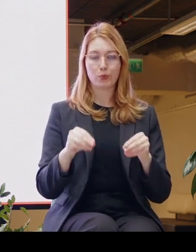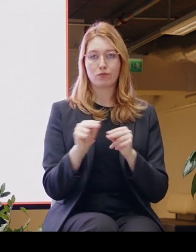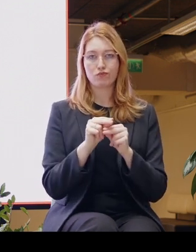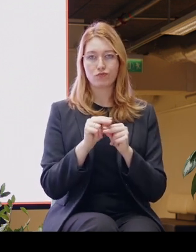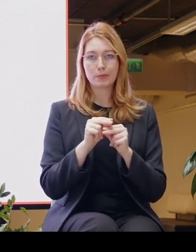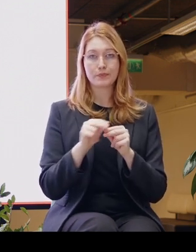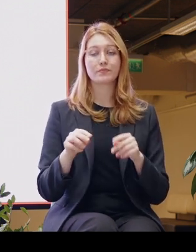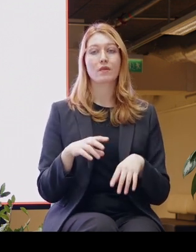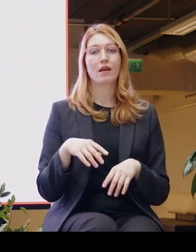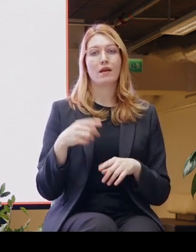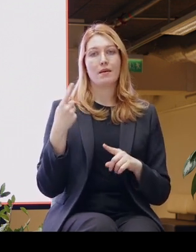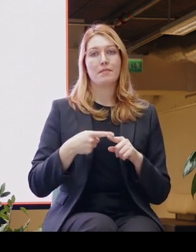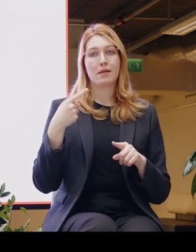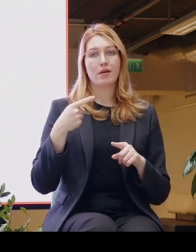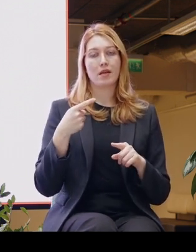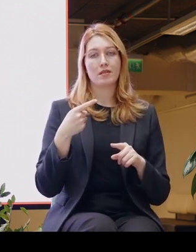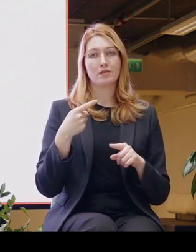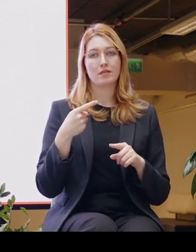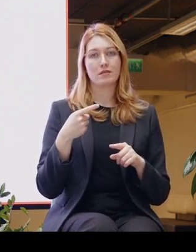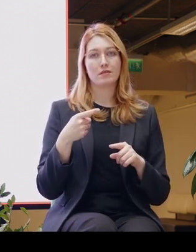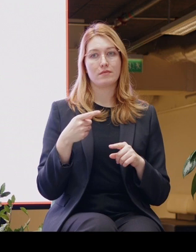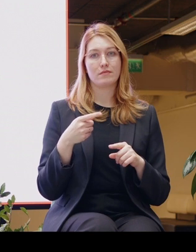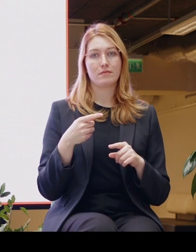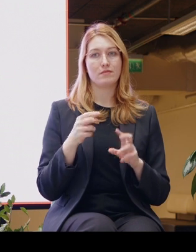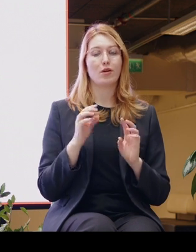time without not getting any fines.